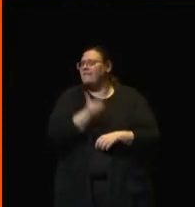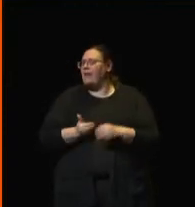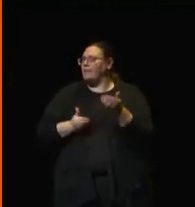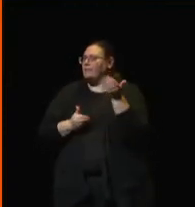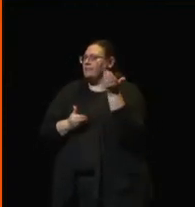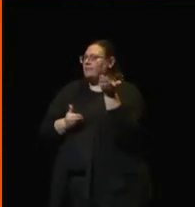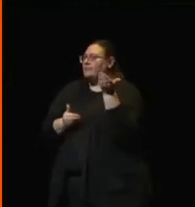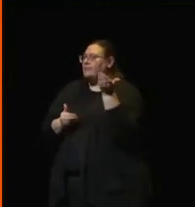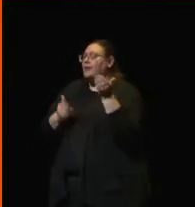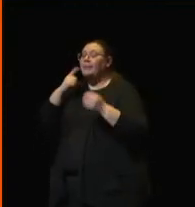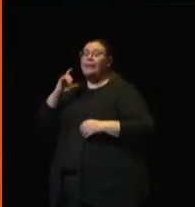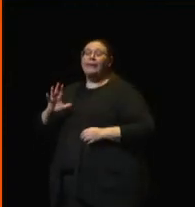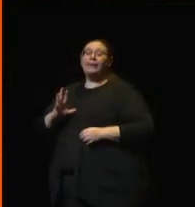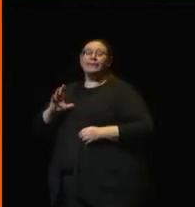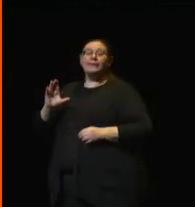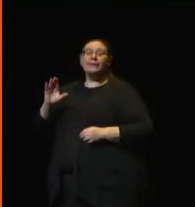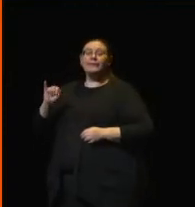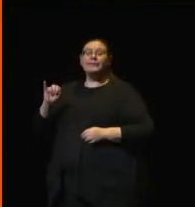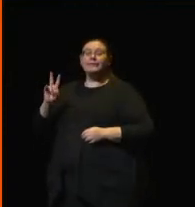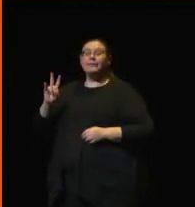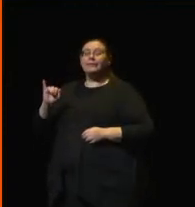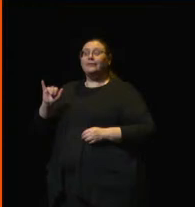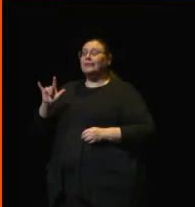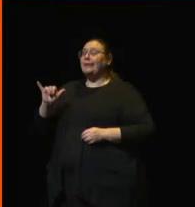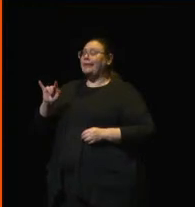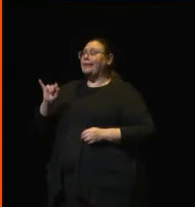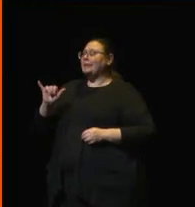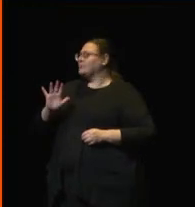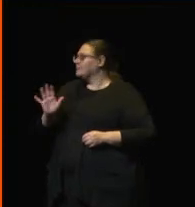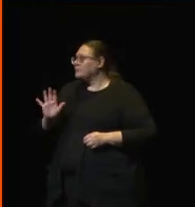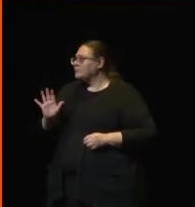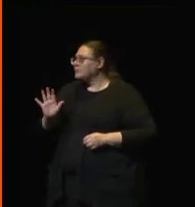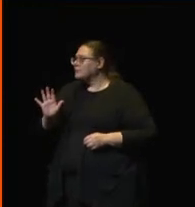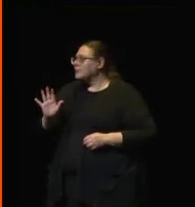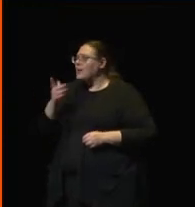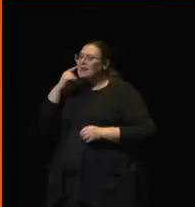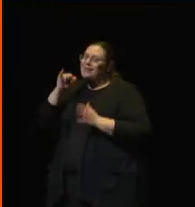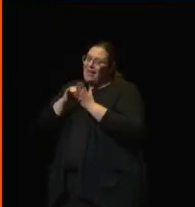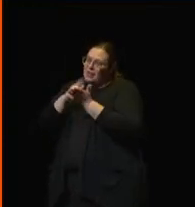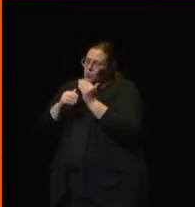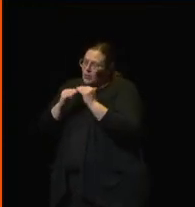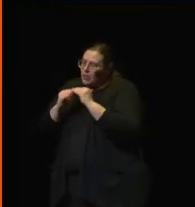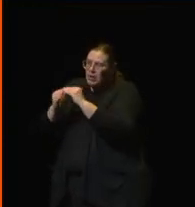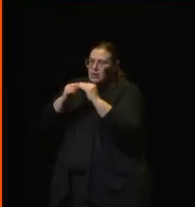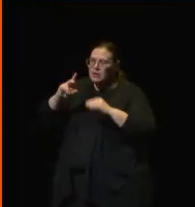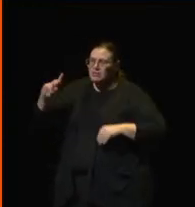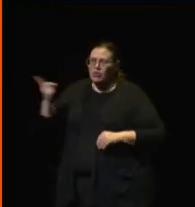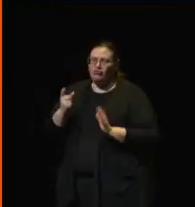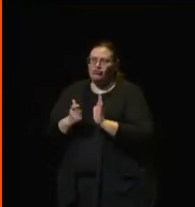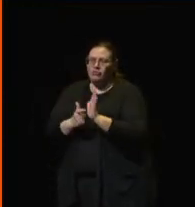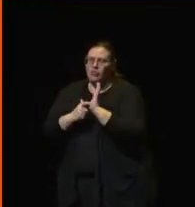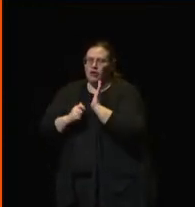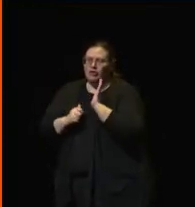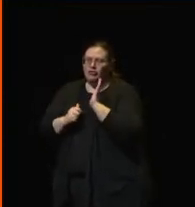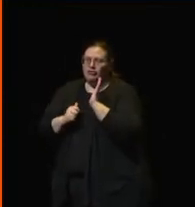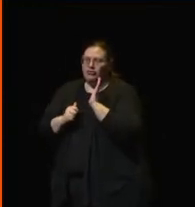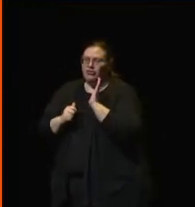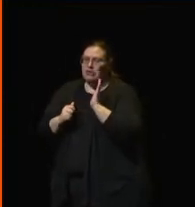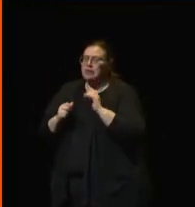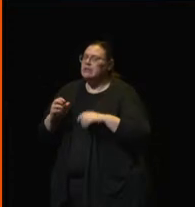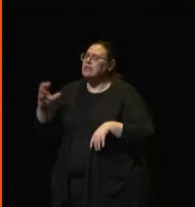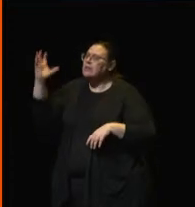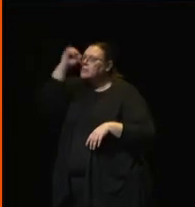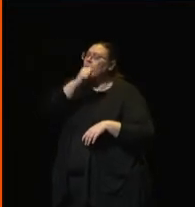what civility requires, but because that's what democracy requires. A presumption of good